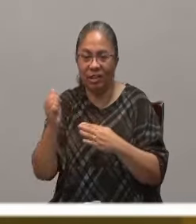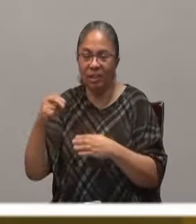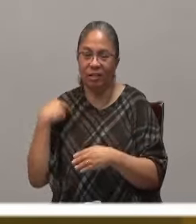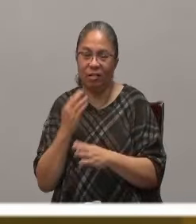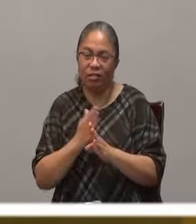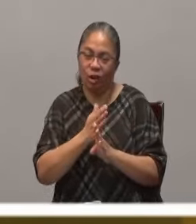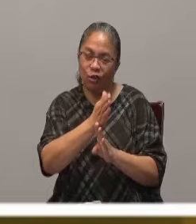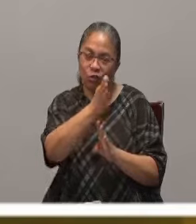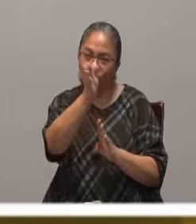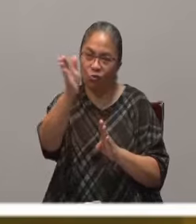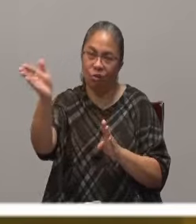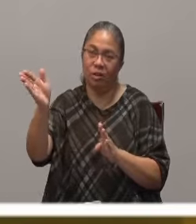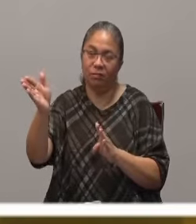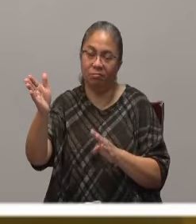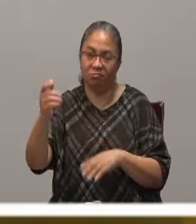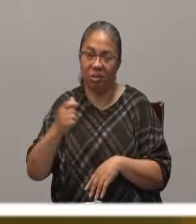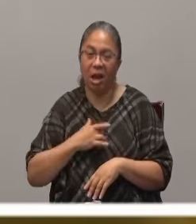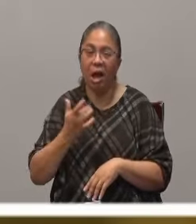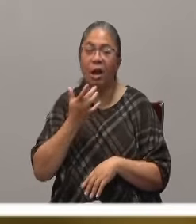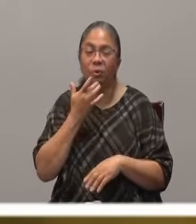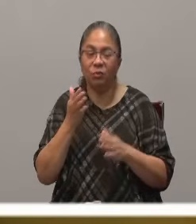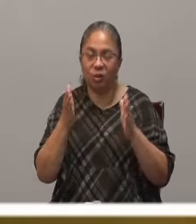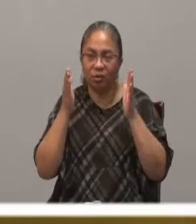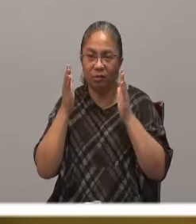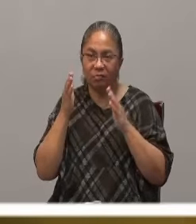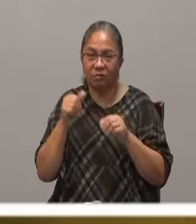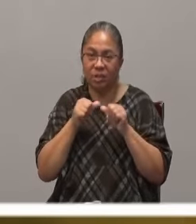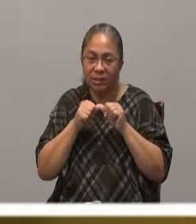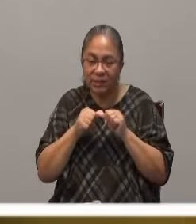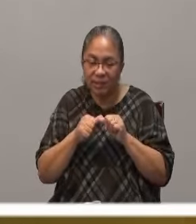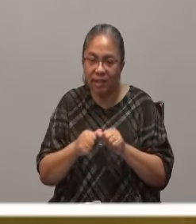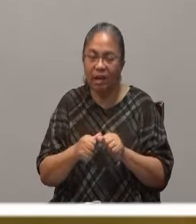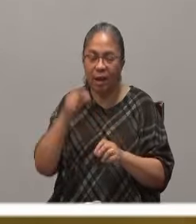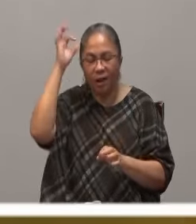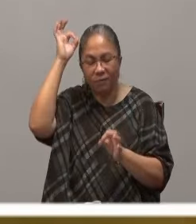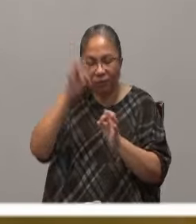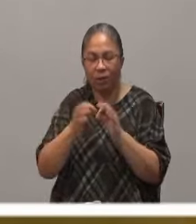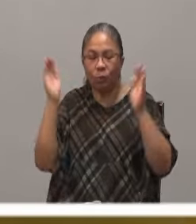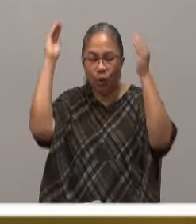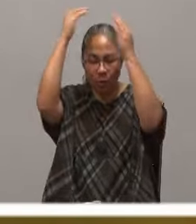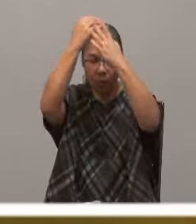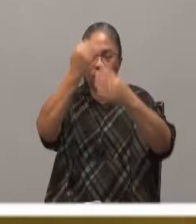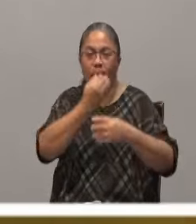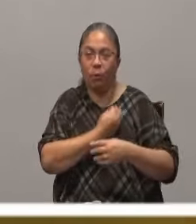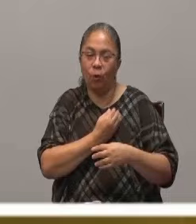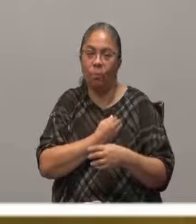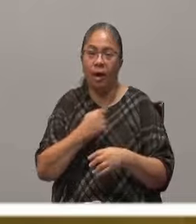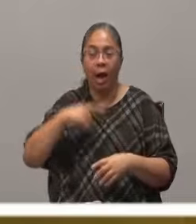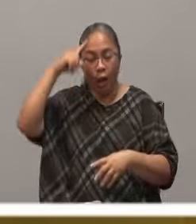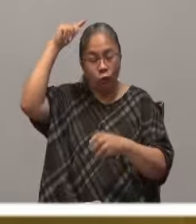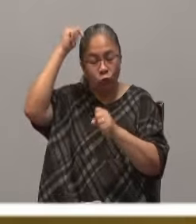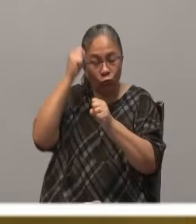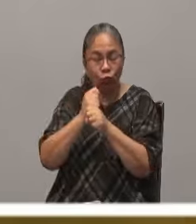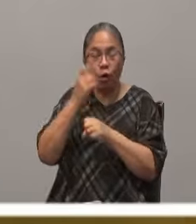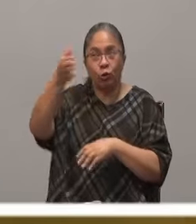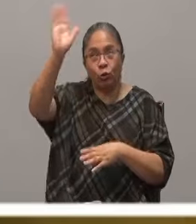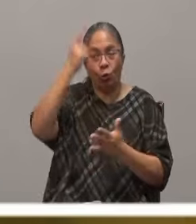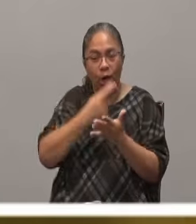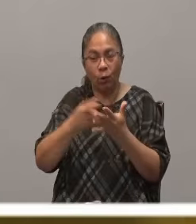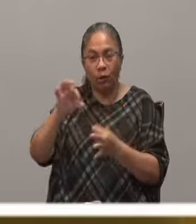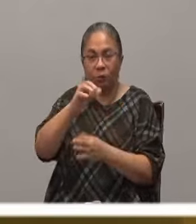to stay with the Holy Father and trust that God and his Holy Spirit will lead us as